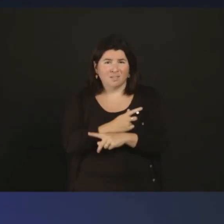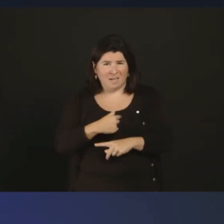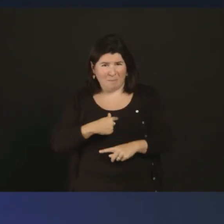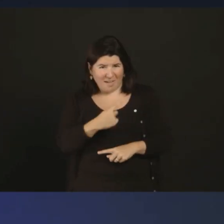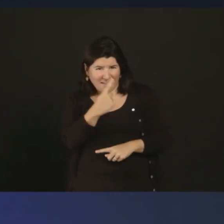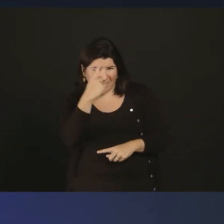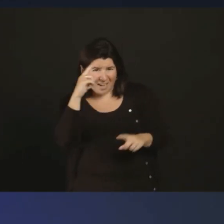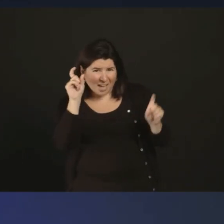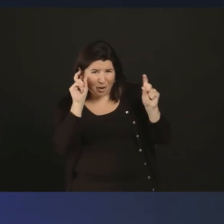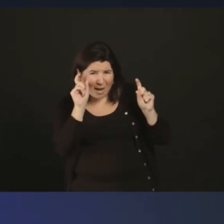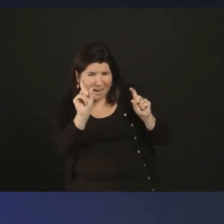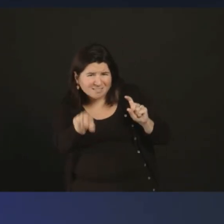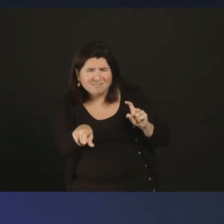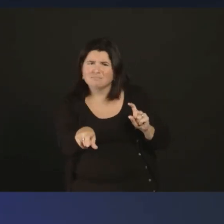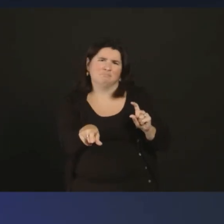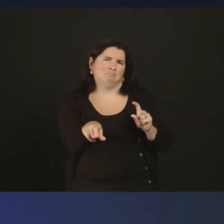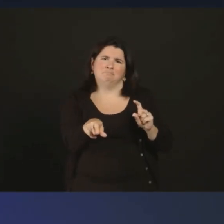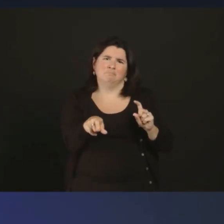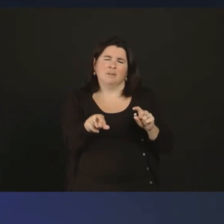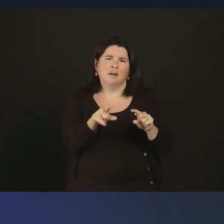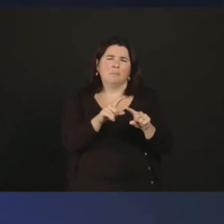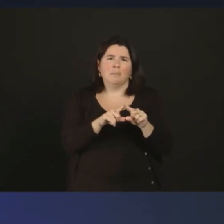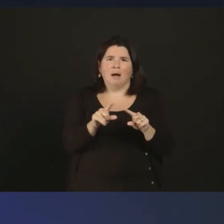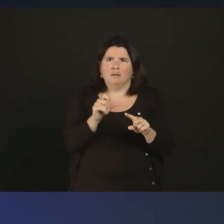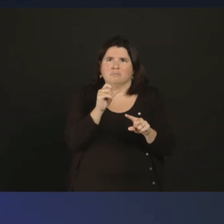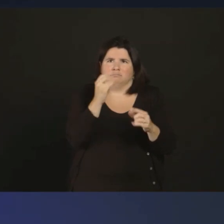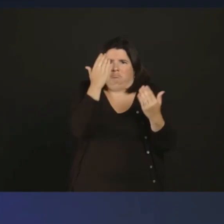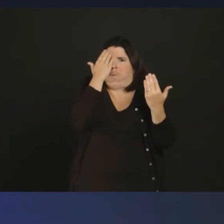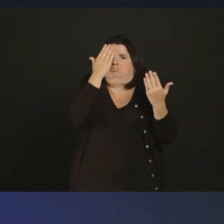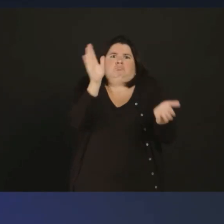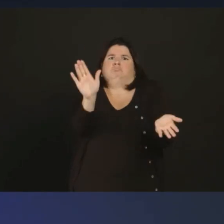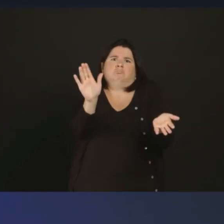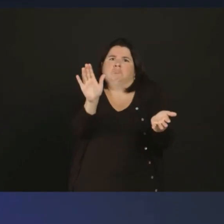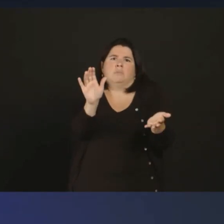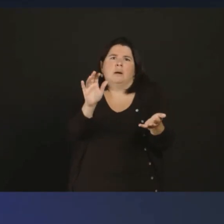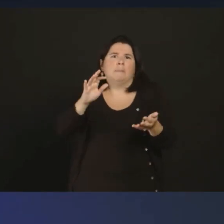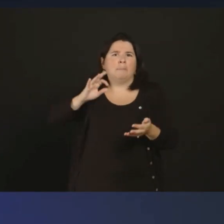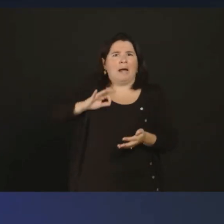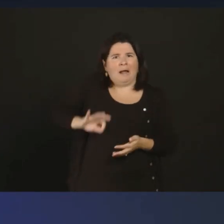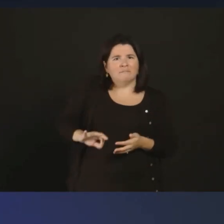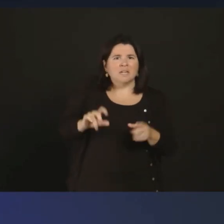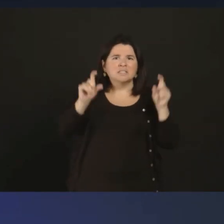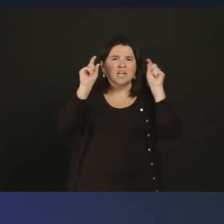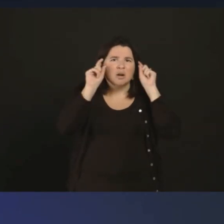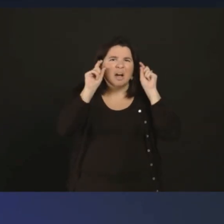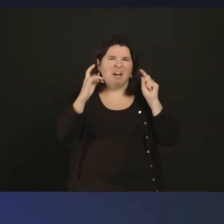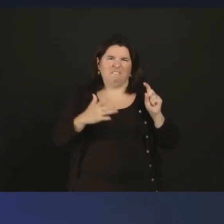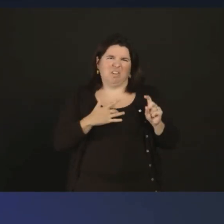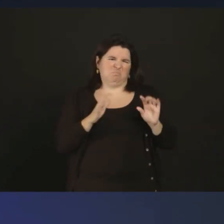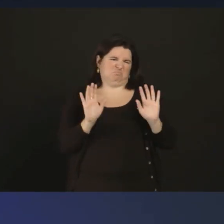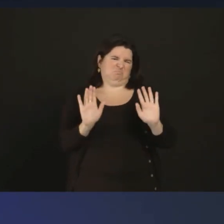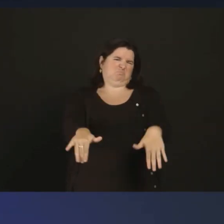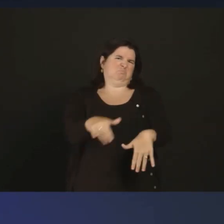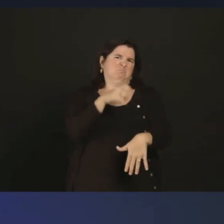might need hearing aids, and my vanity and lack of awareness about the benefits of them kept me from considering them.